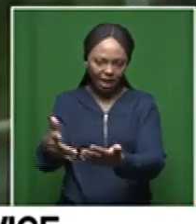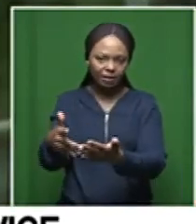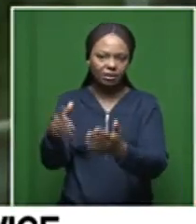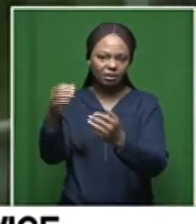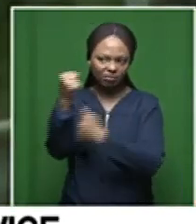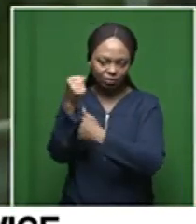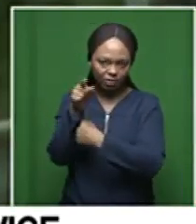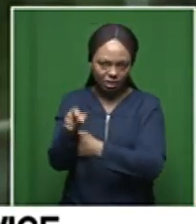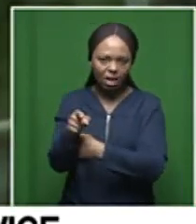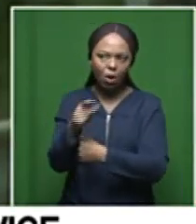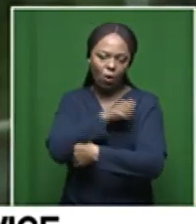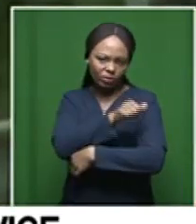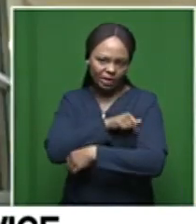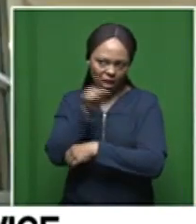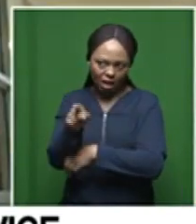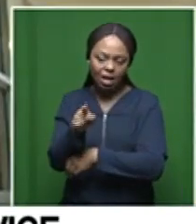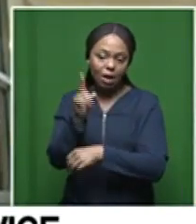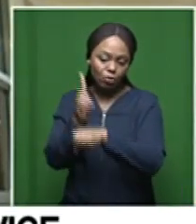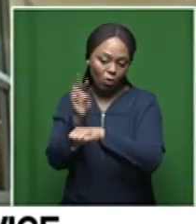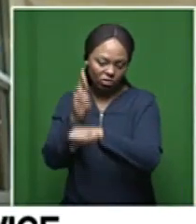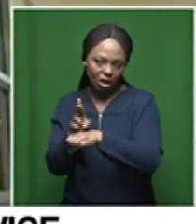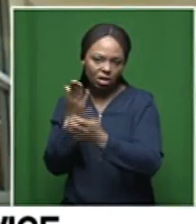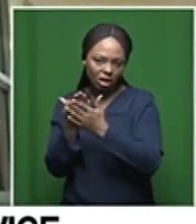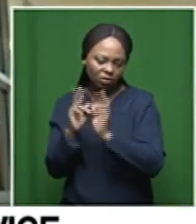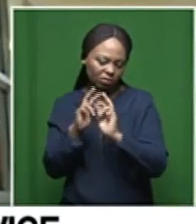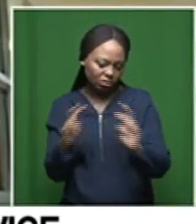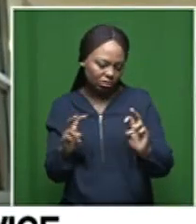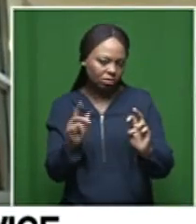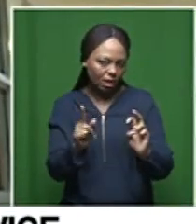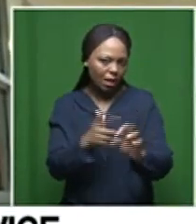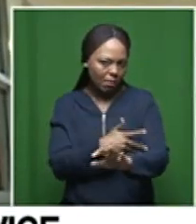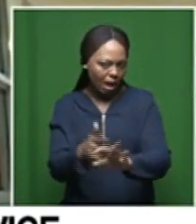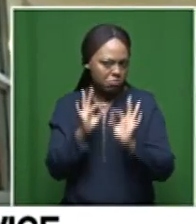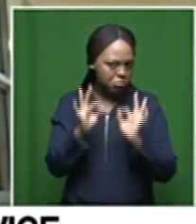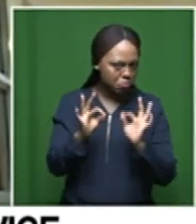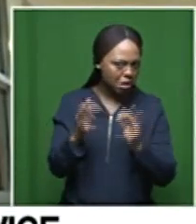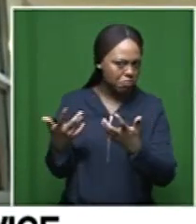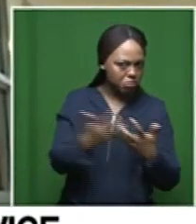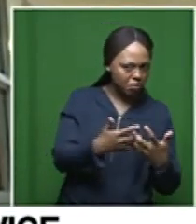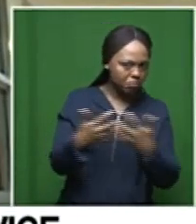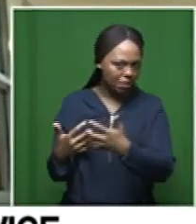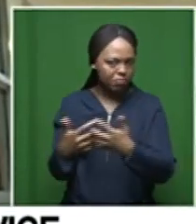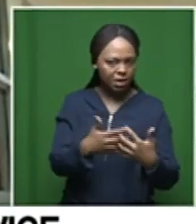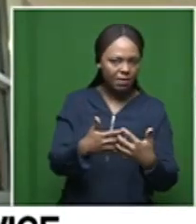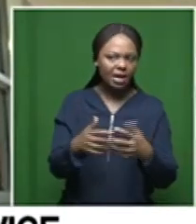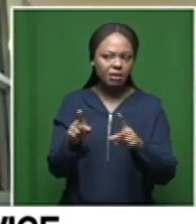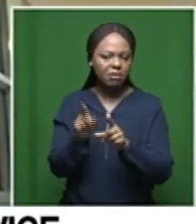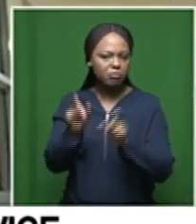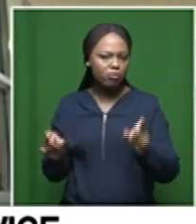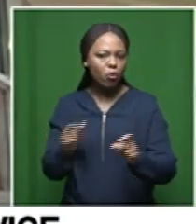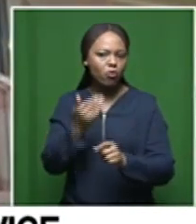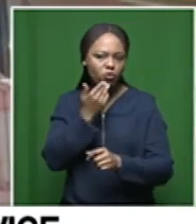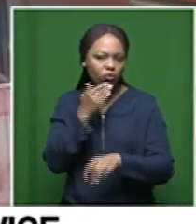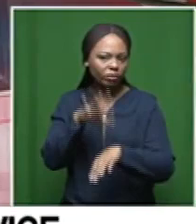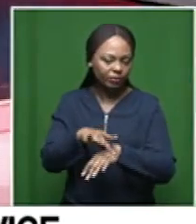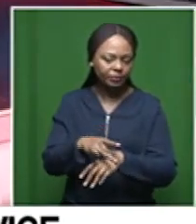in different hospitals where the doctors then can be able to access the blood, order the blood for different patients. Now, a big thing